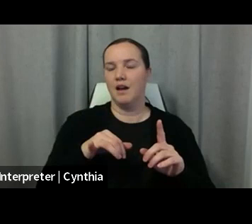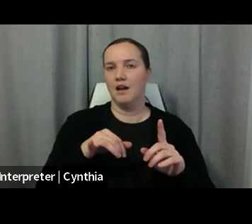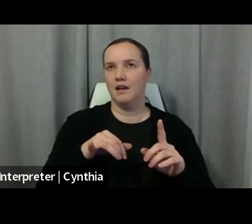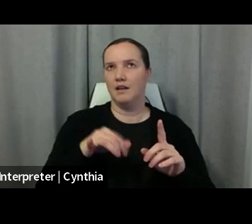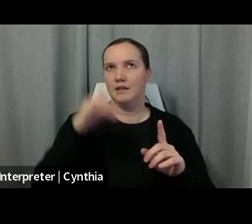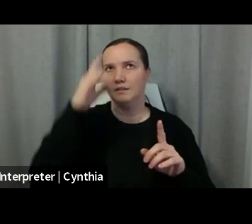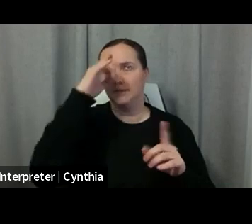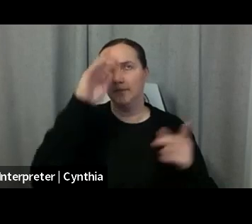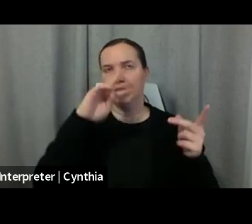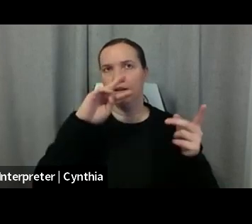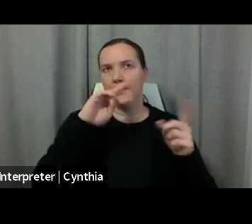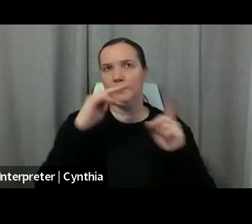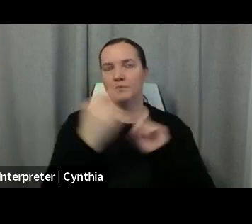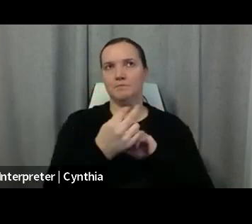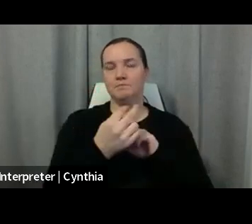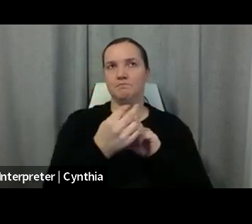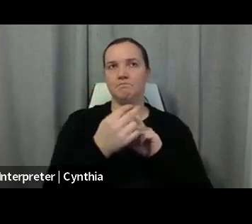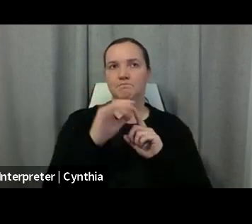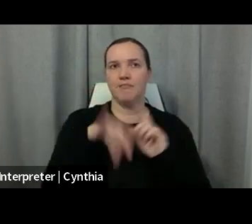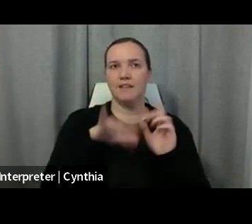it's part of